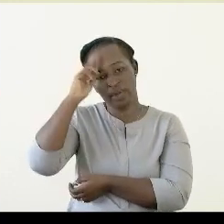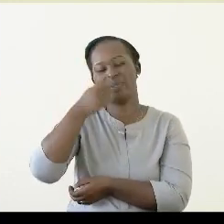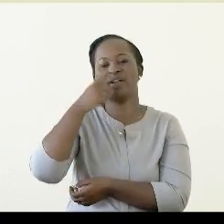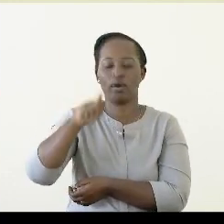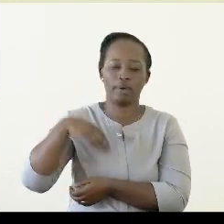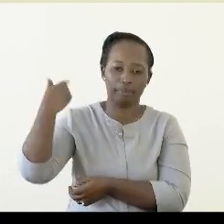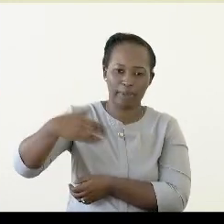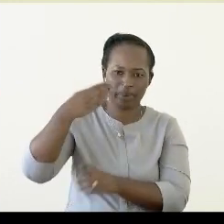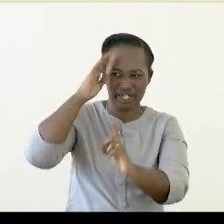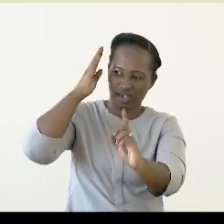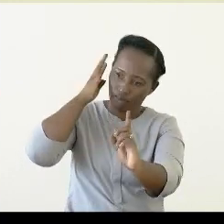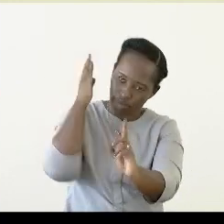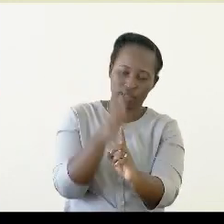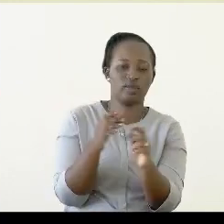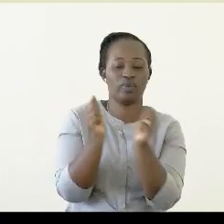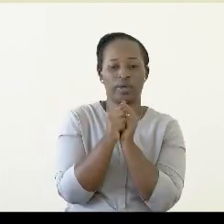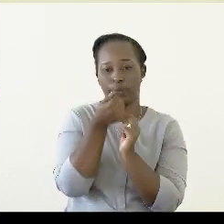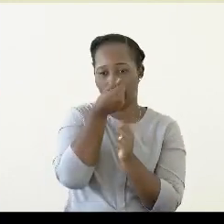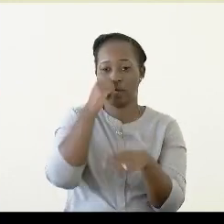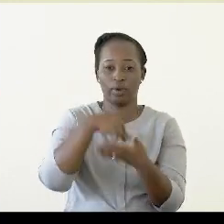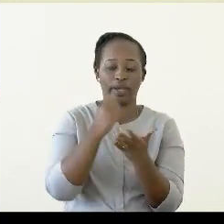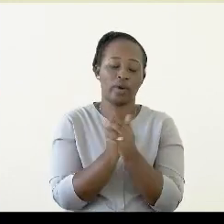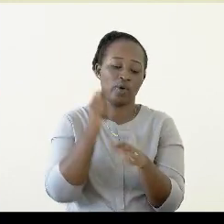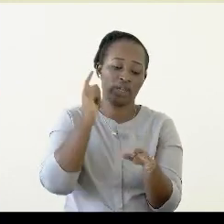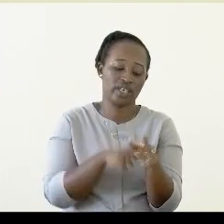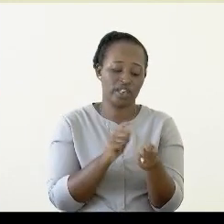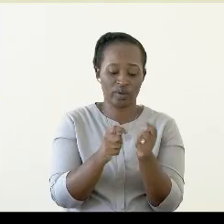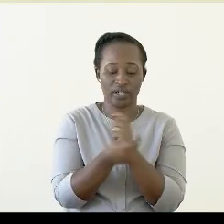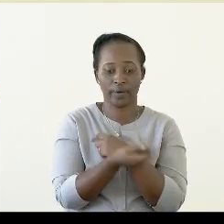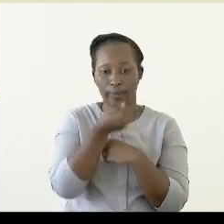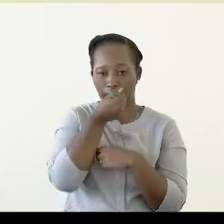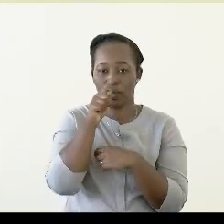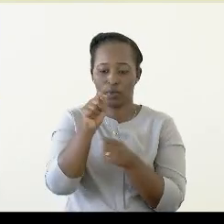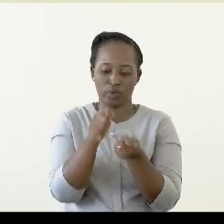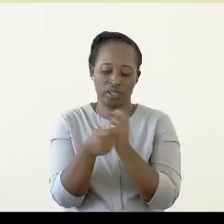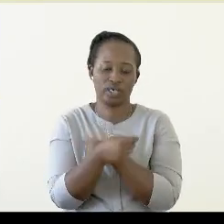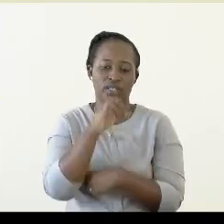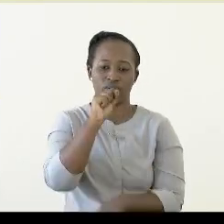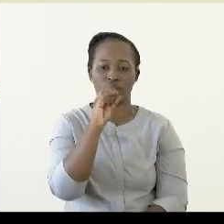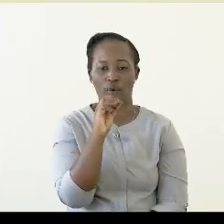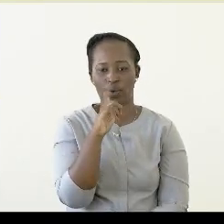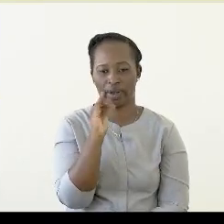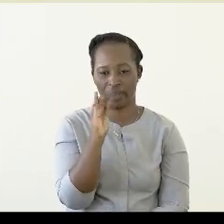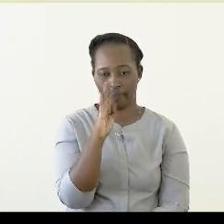with temperature, because when you change temperature, you also change the solubility.